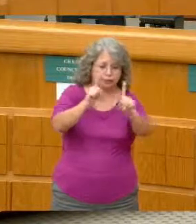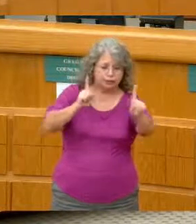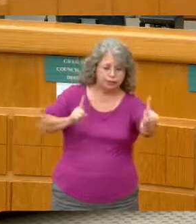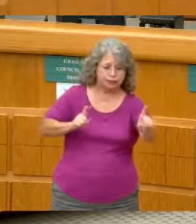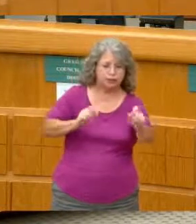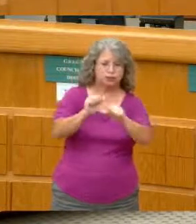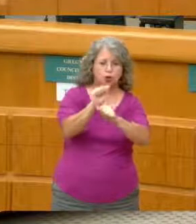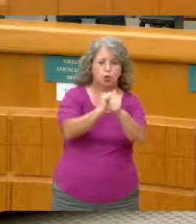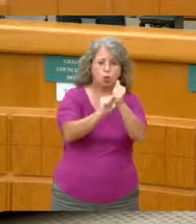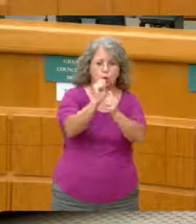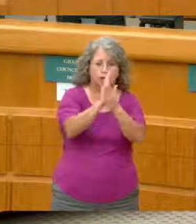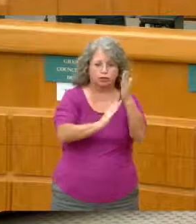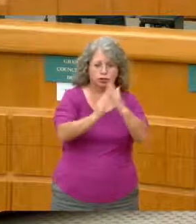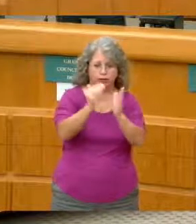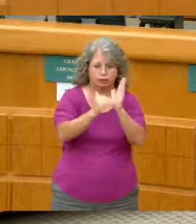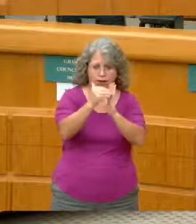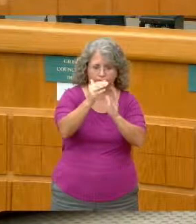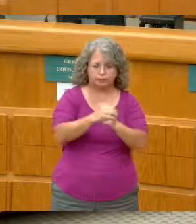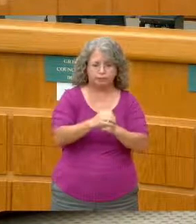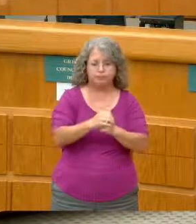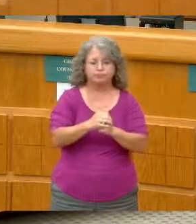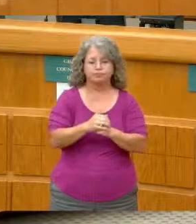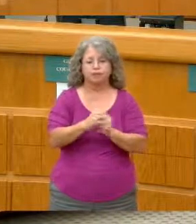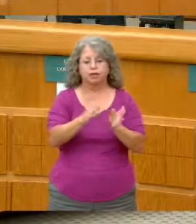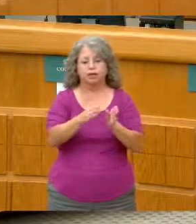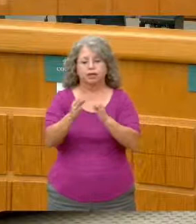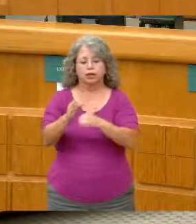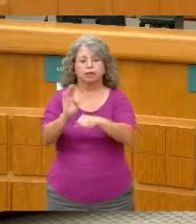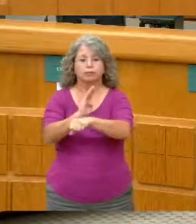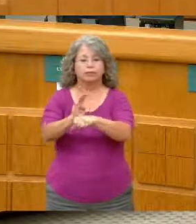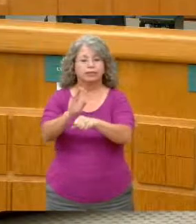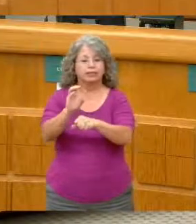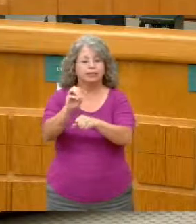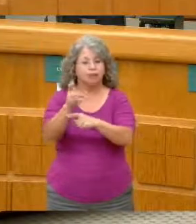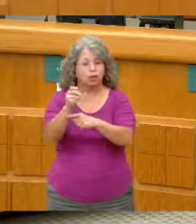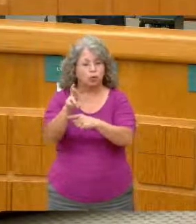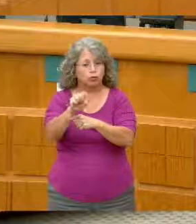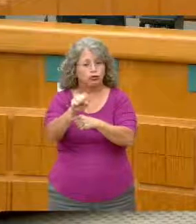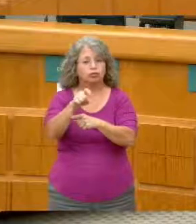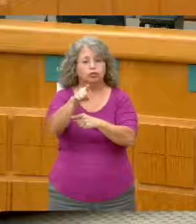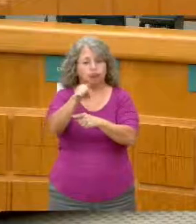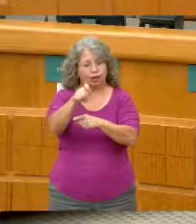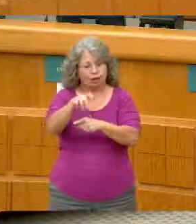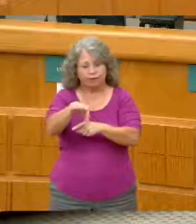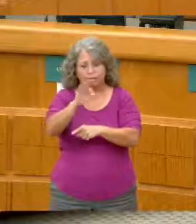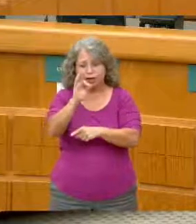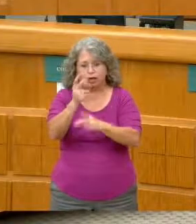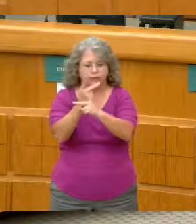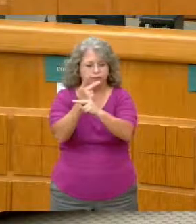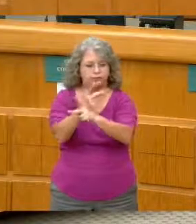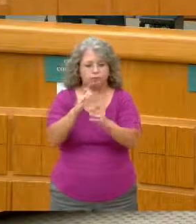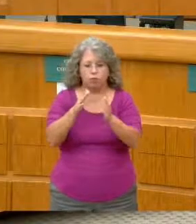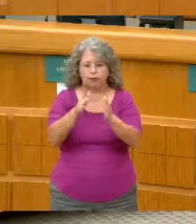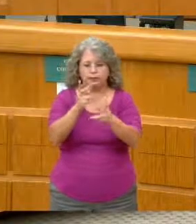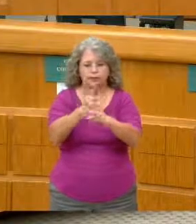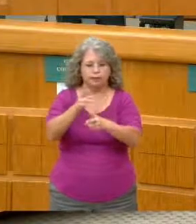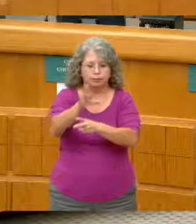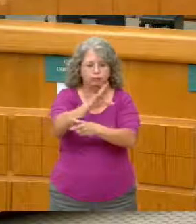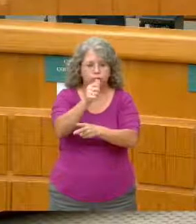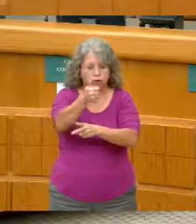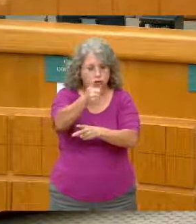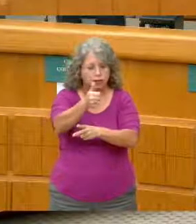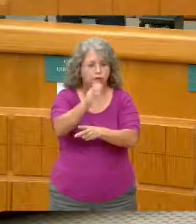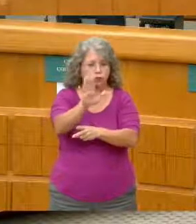must stay distanced from others. As business owners, you've had to find ways to keep yourselves and